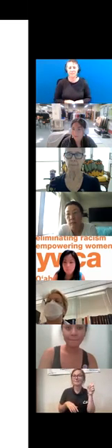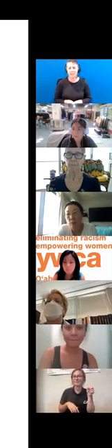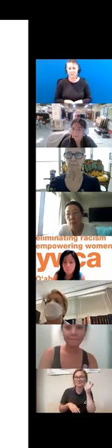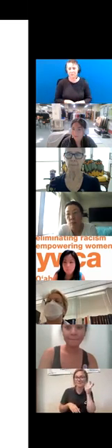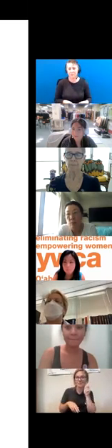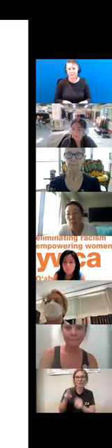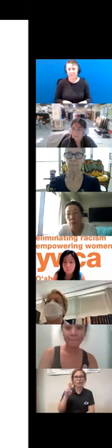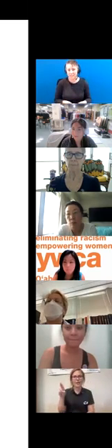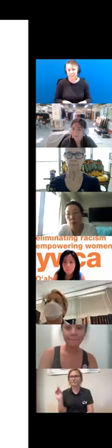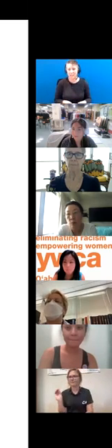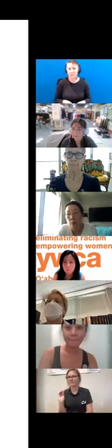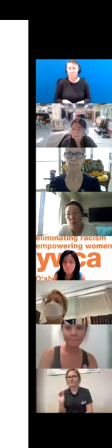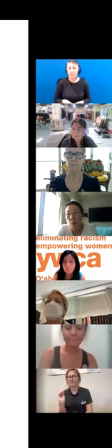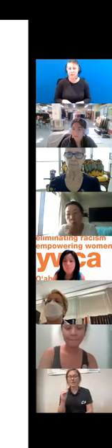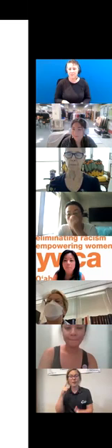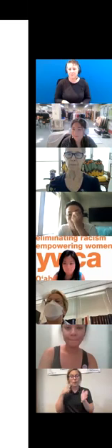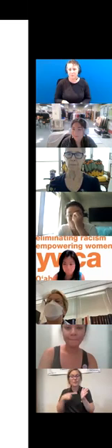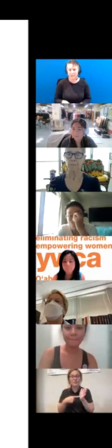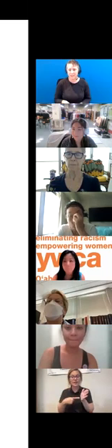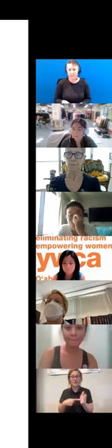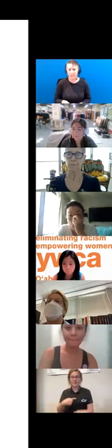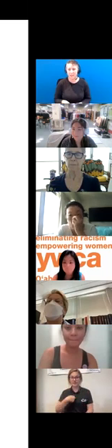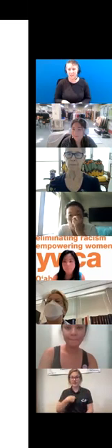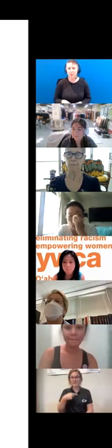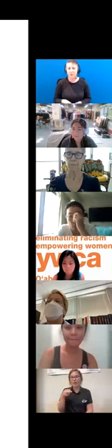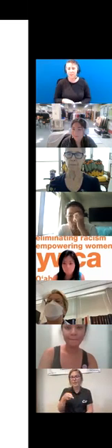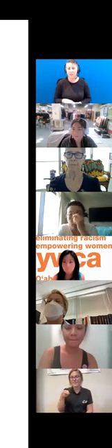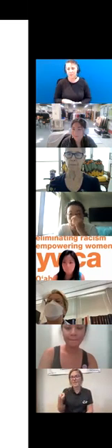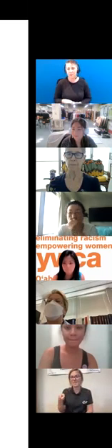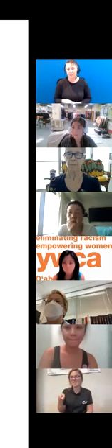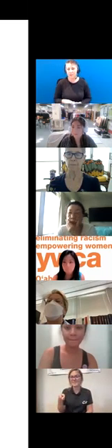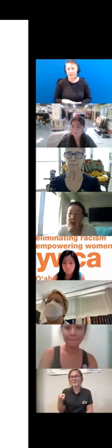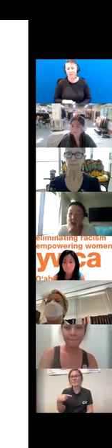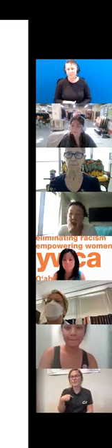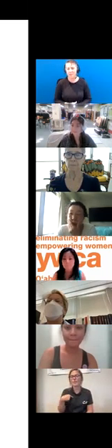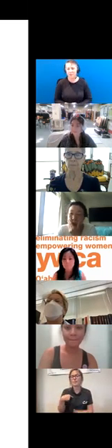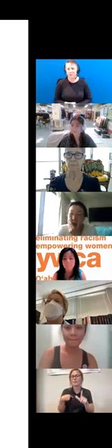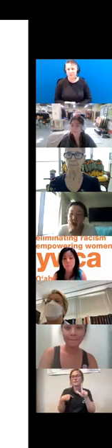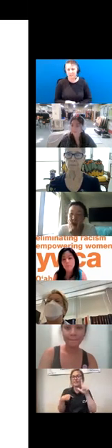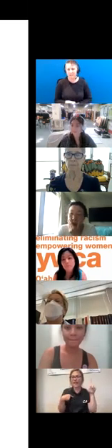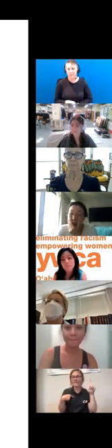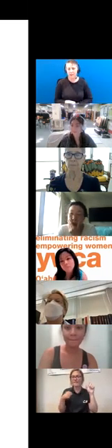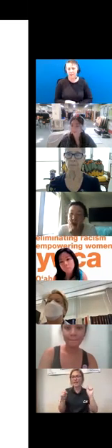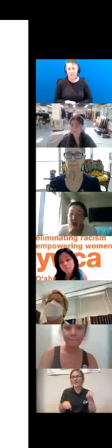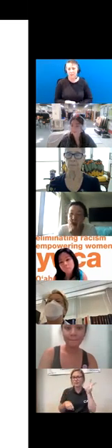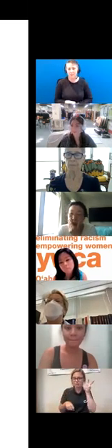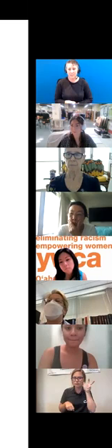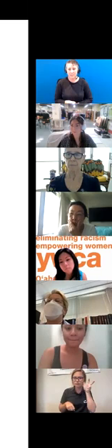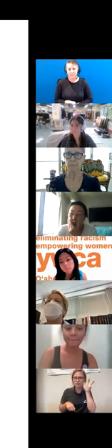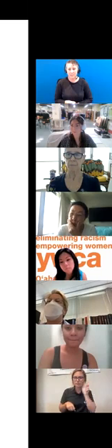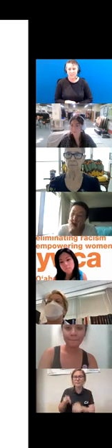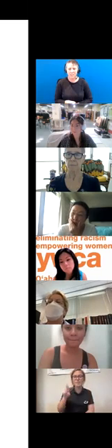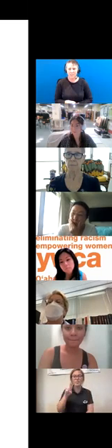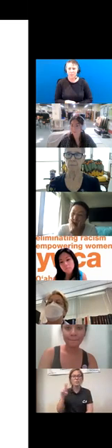Some can hear from the left side, but not from the right side. For example, myself, I'm actually hard of hearing. On my